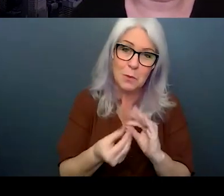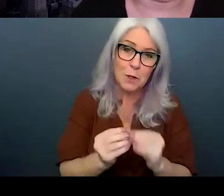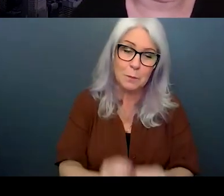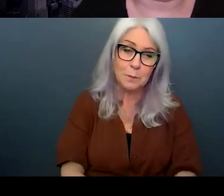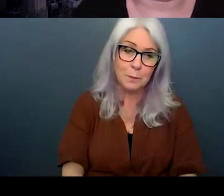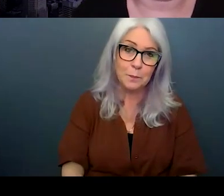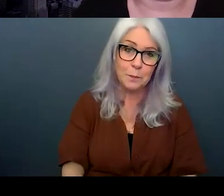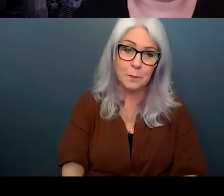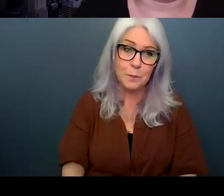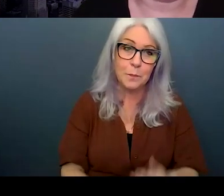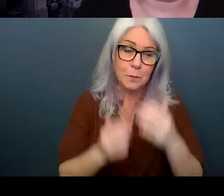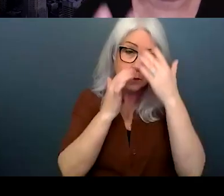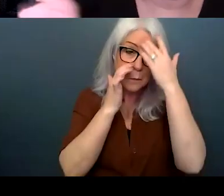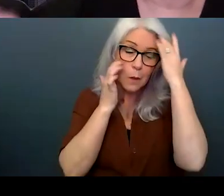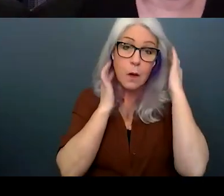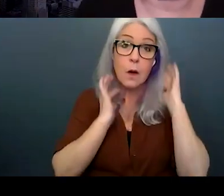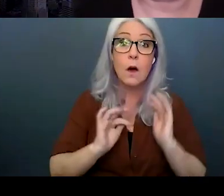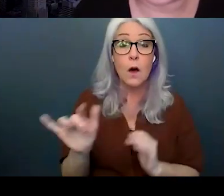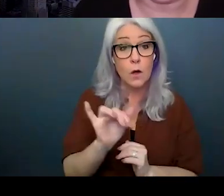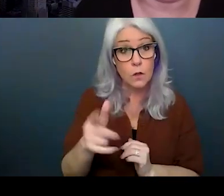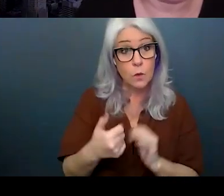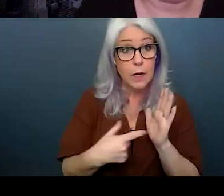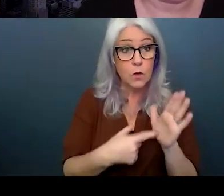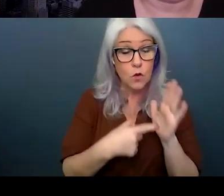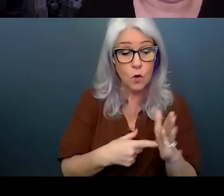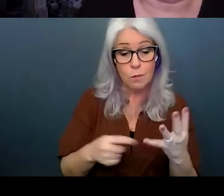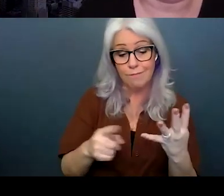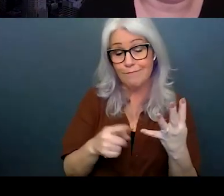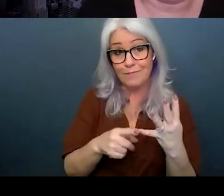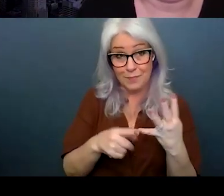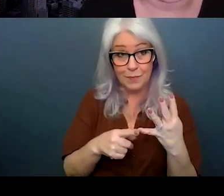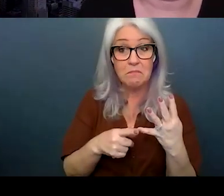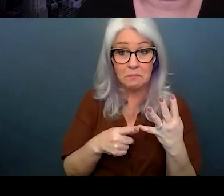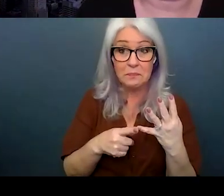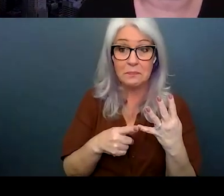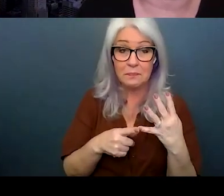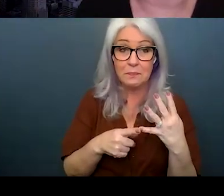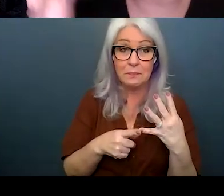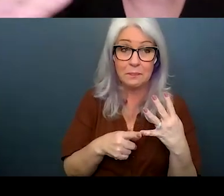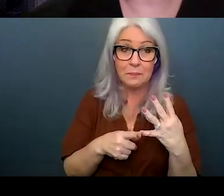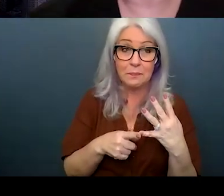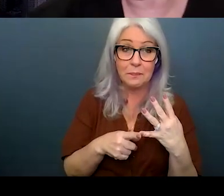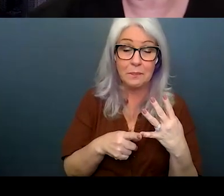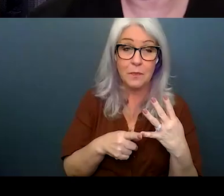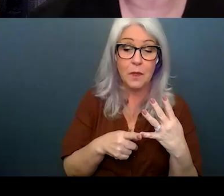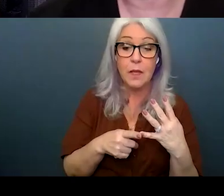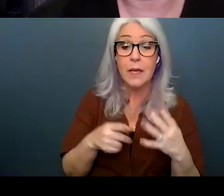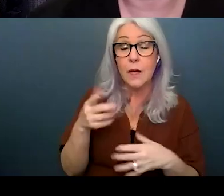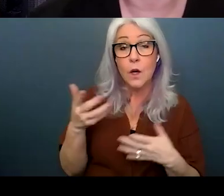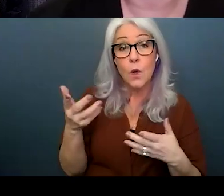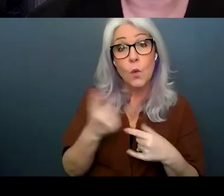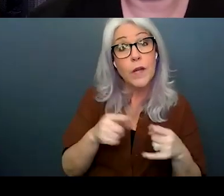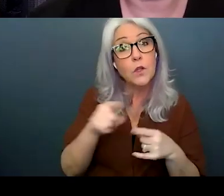I also then want to show you the fourth and final situation. And this is when you use